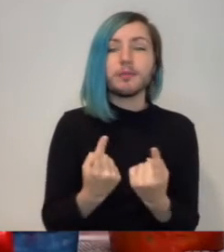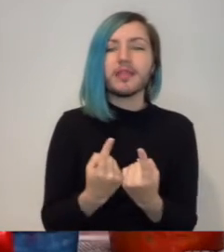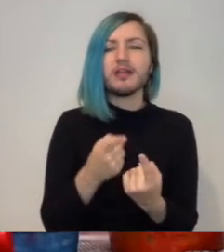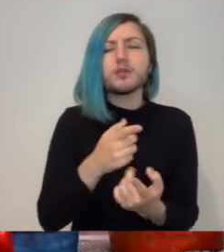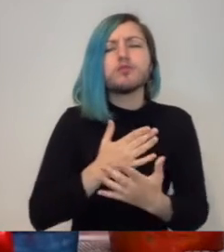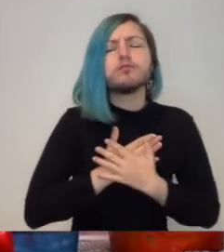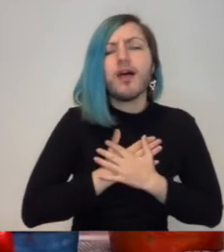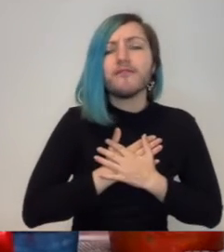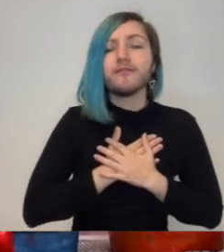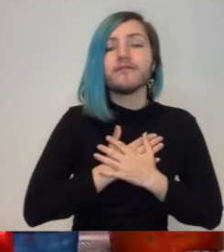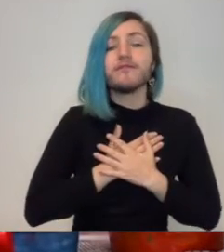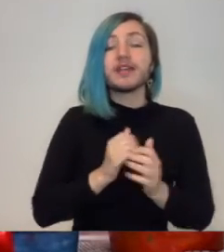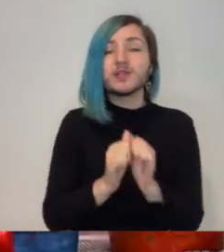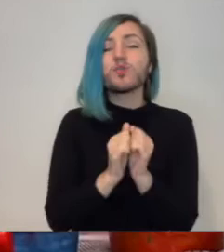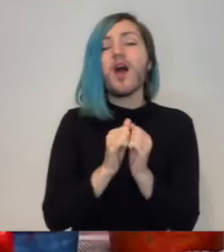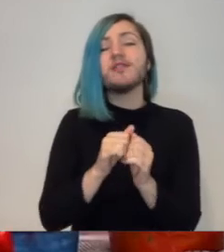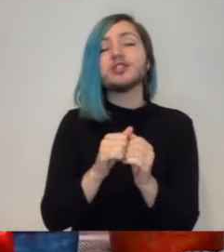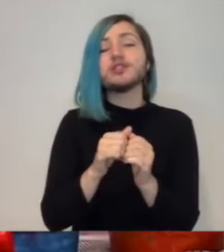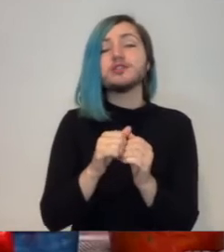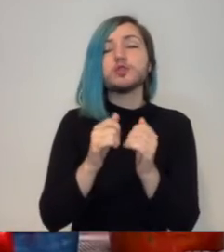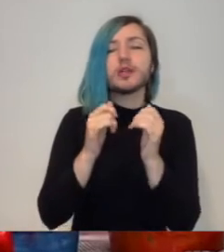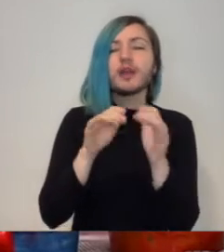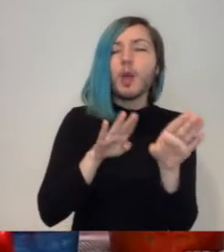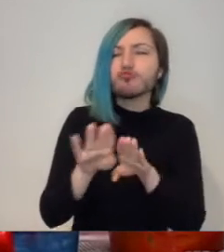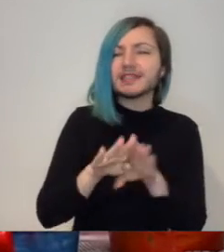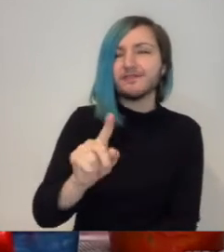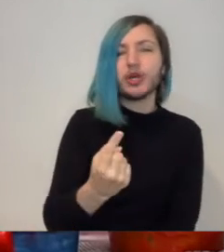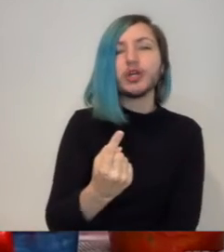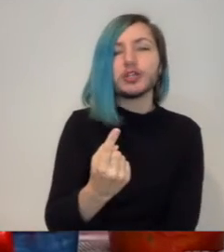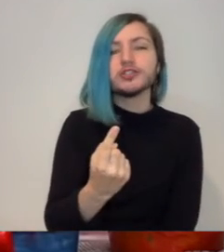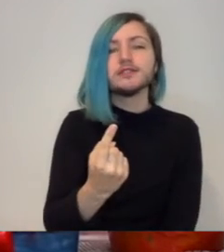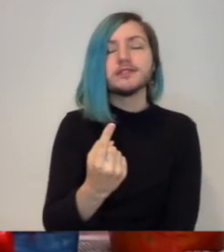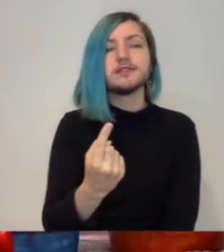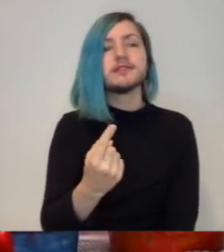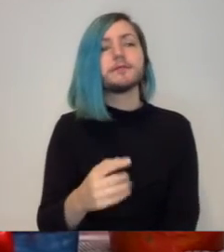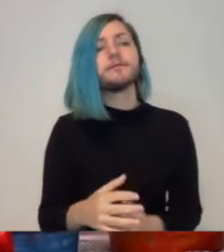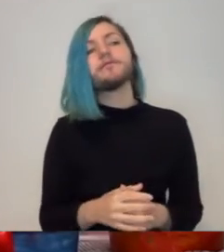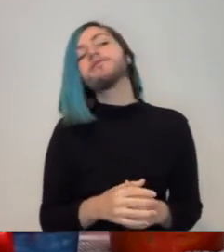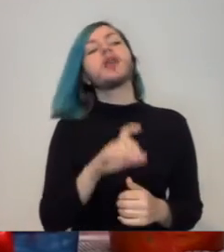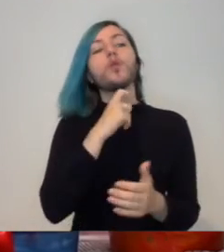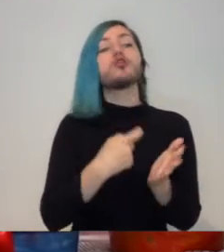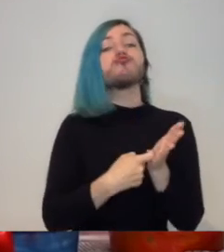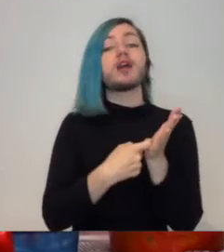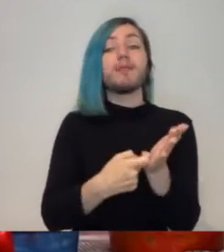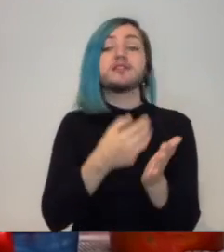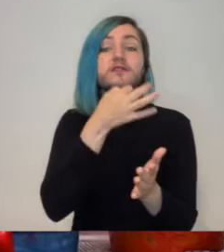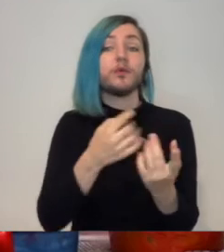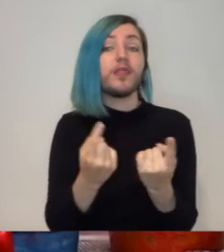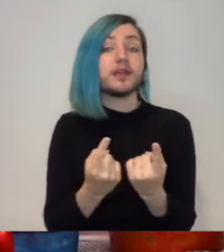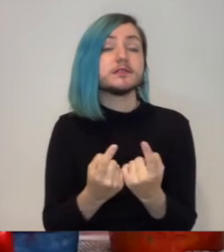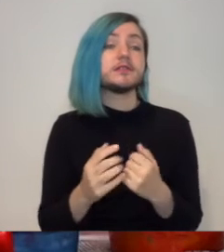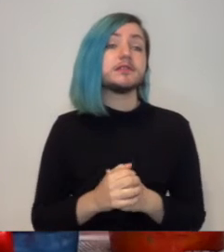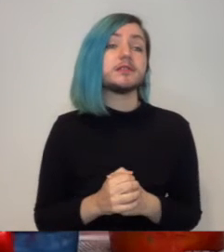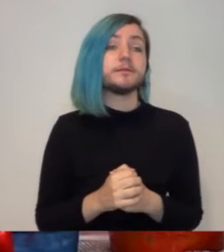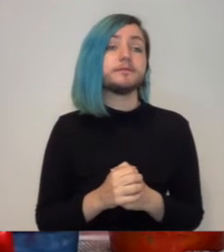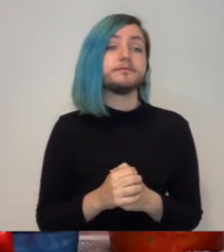precious, it's always worth doing like a test run as well. And I would recommend a few things.